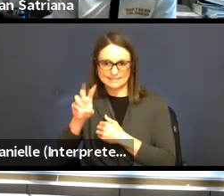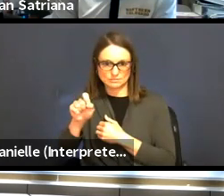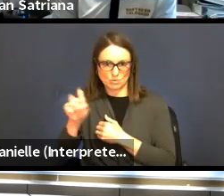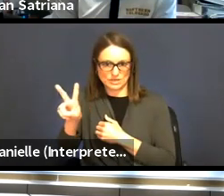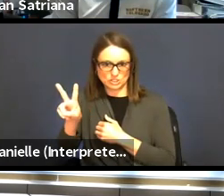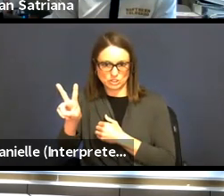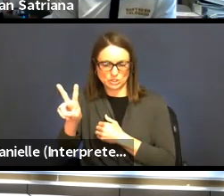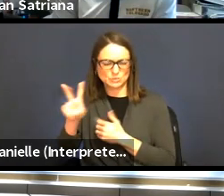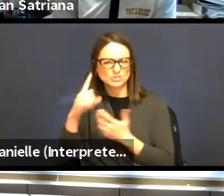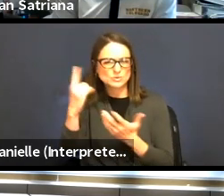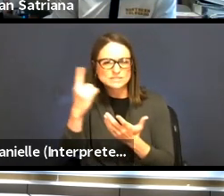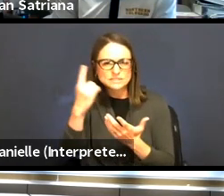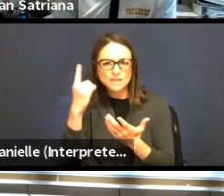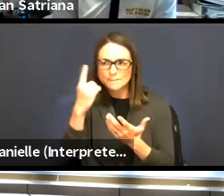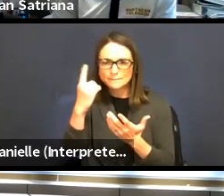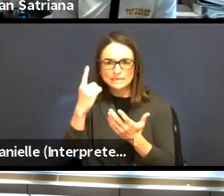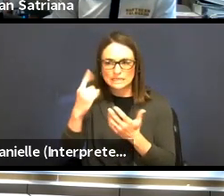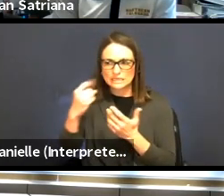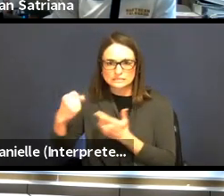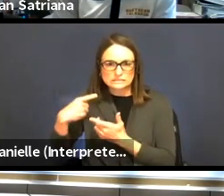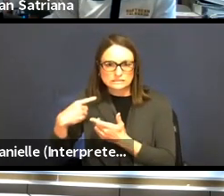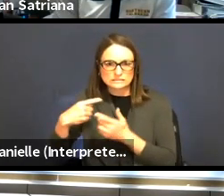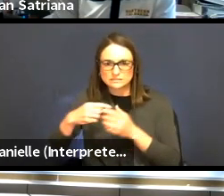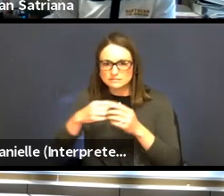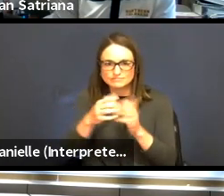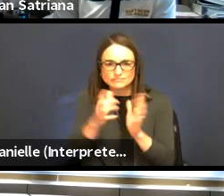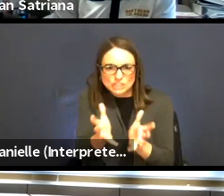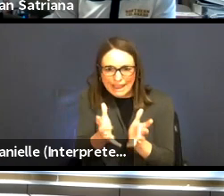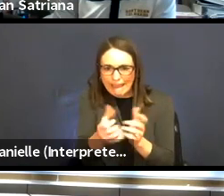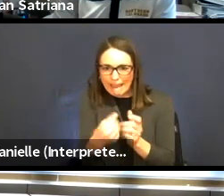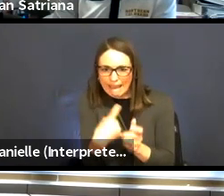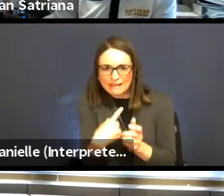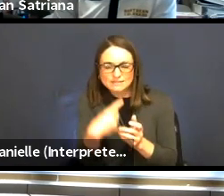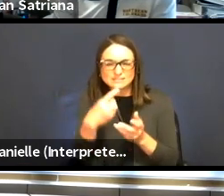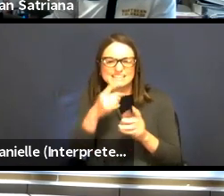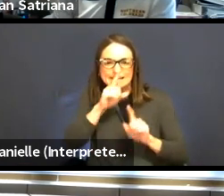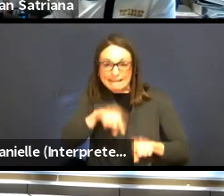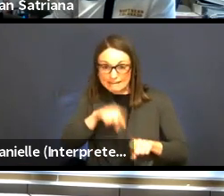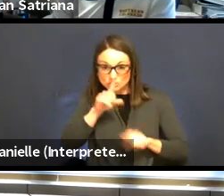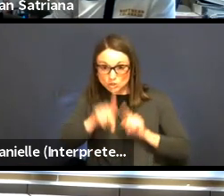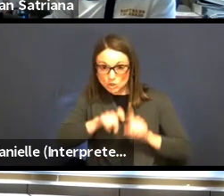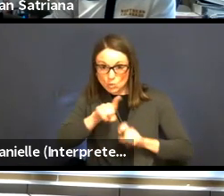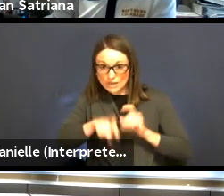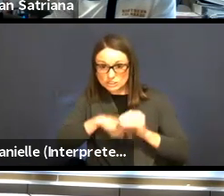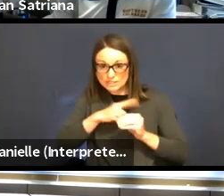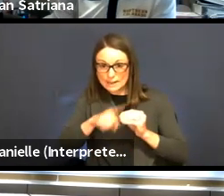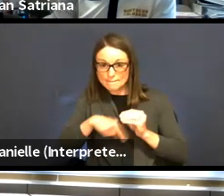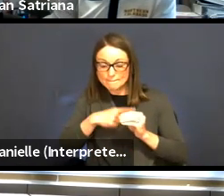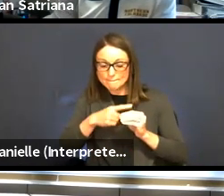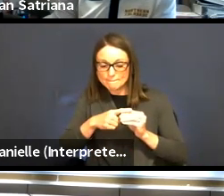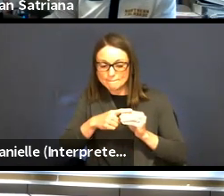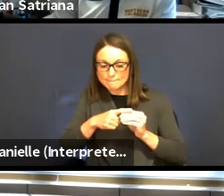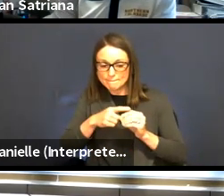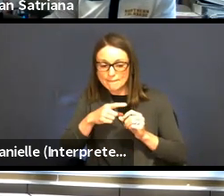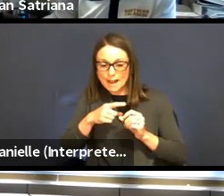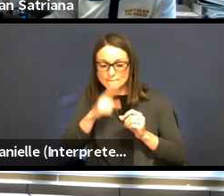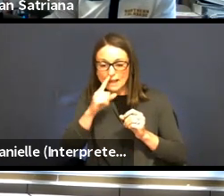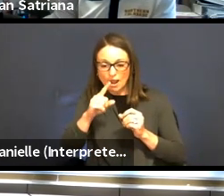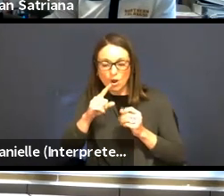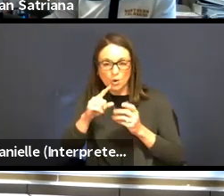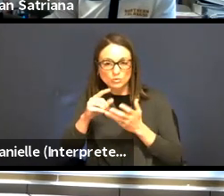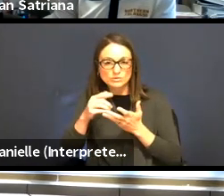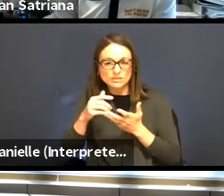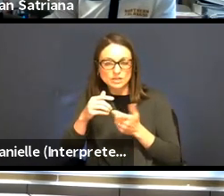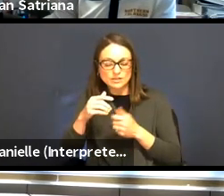either Mark or I a text or something in the chat here to answer the question about MELT. But I do think it's around